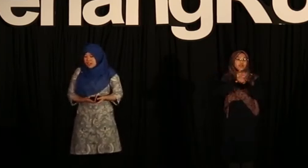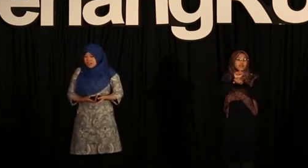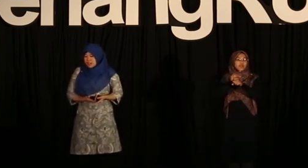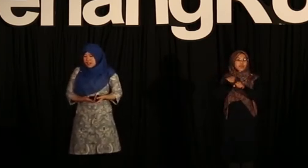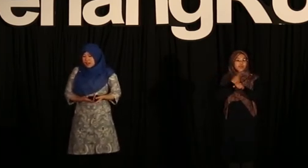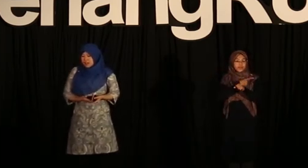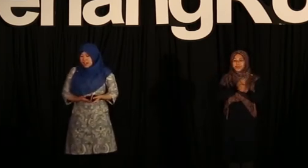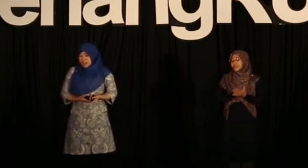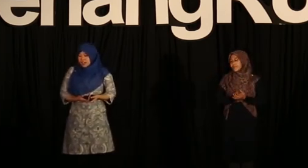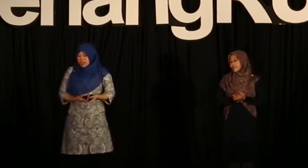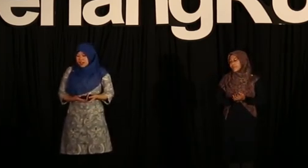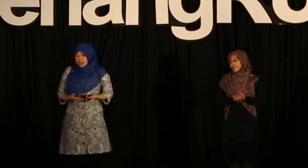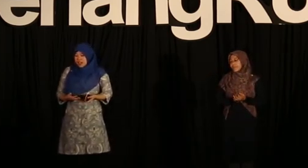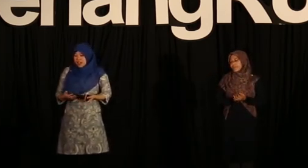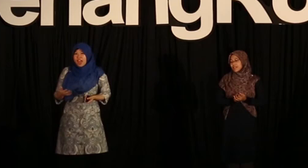us